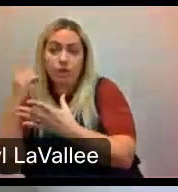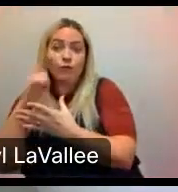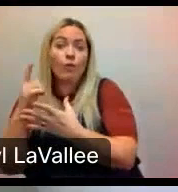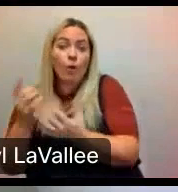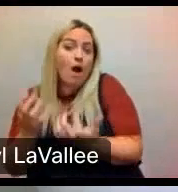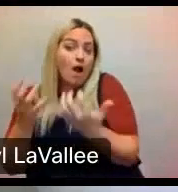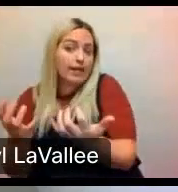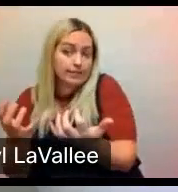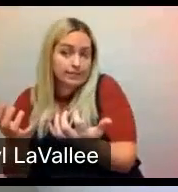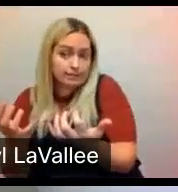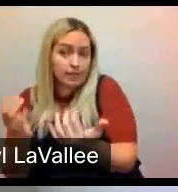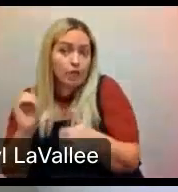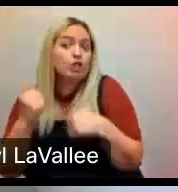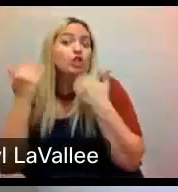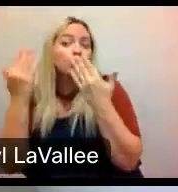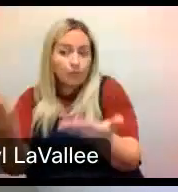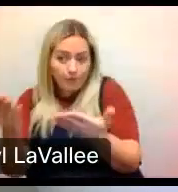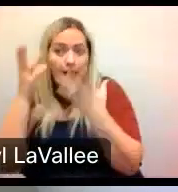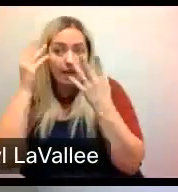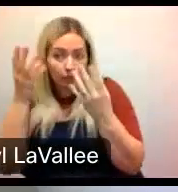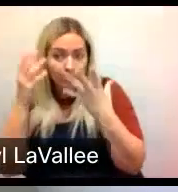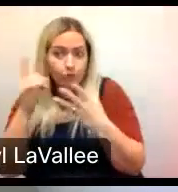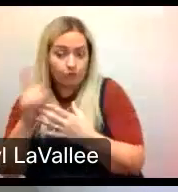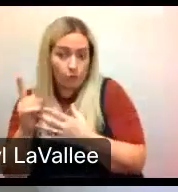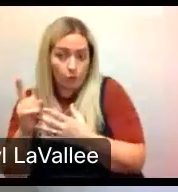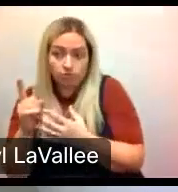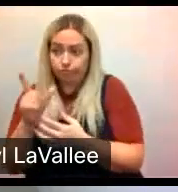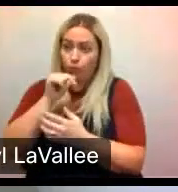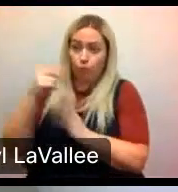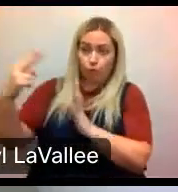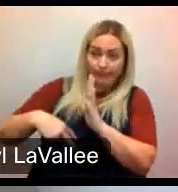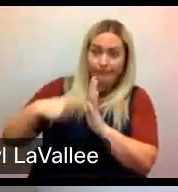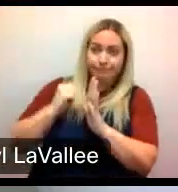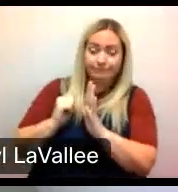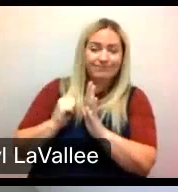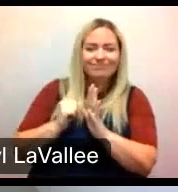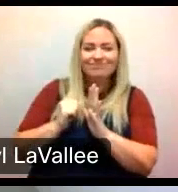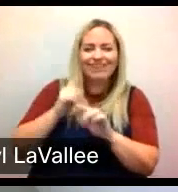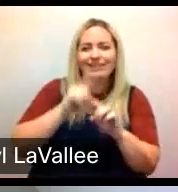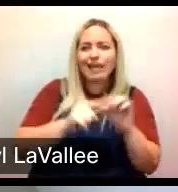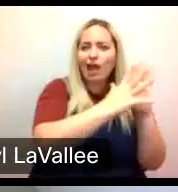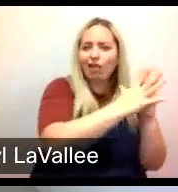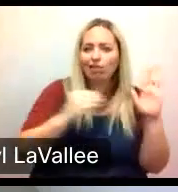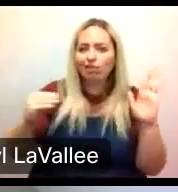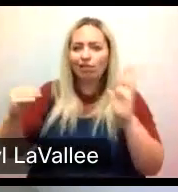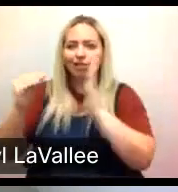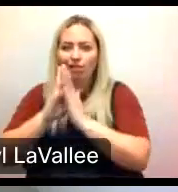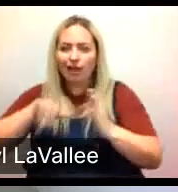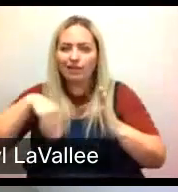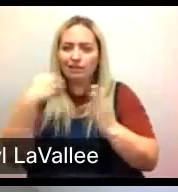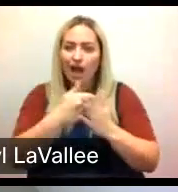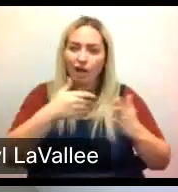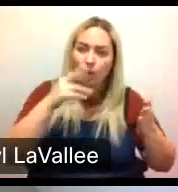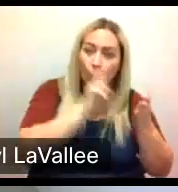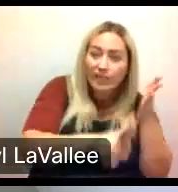audience to provide that information for our audience. You cannot cut and paste an entire study or a